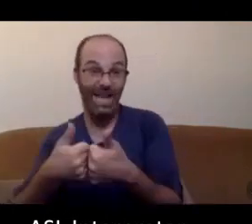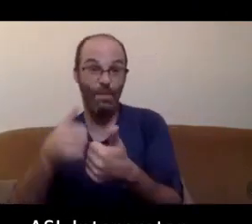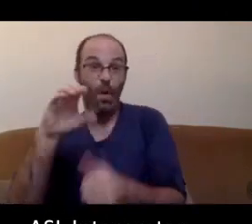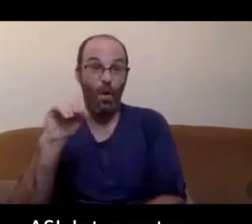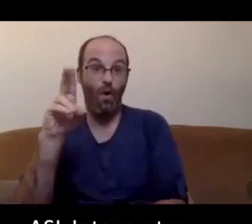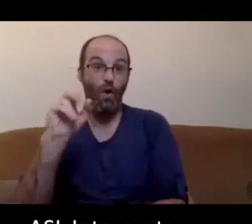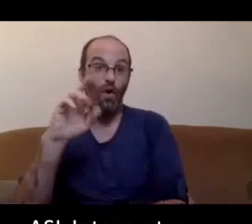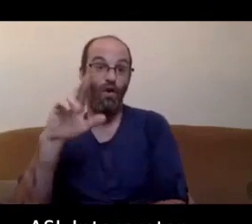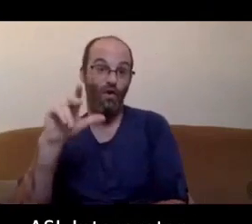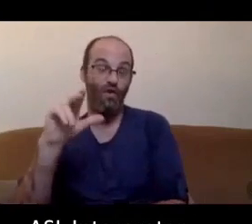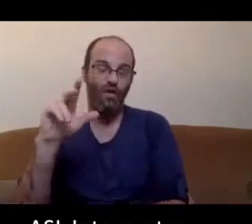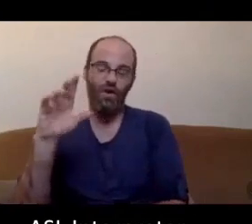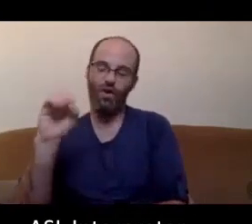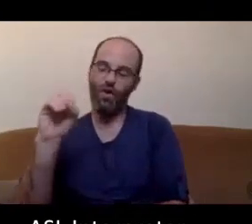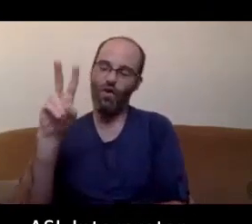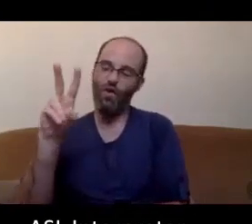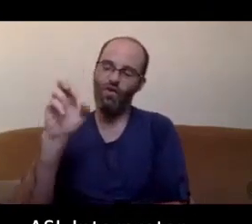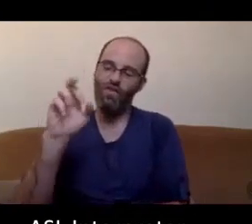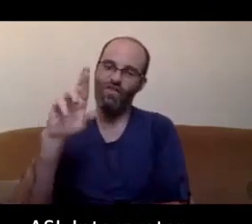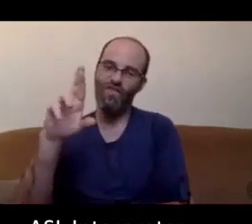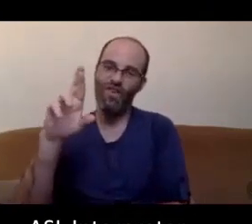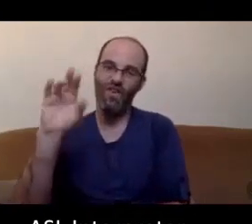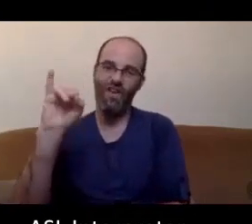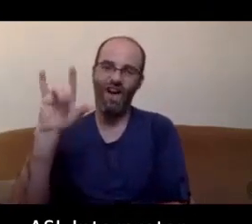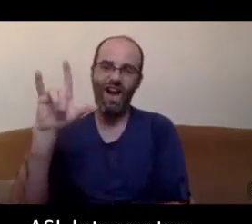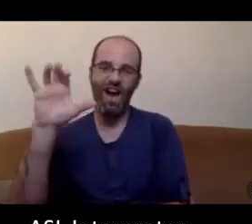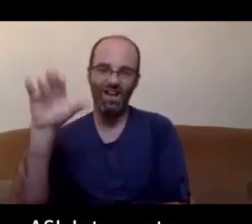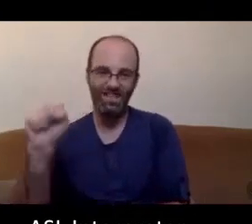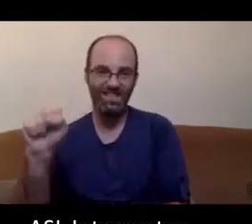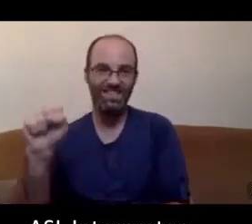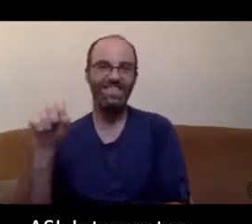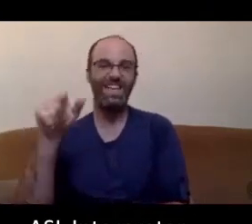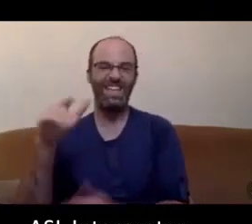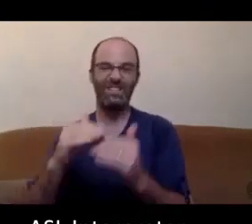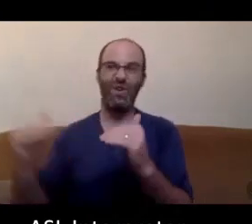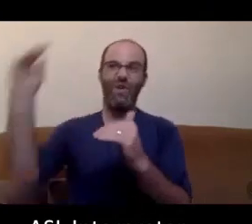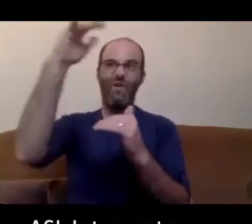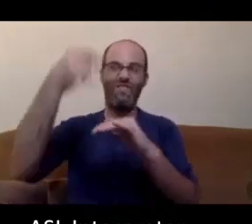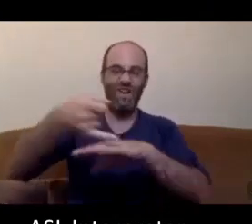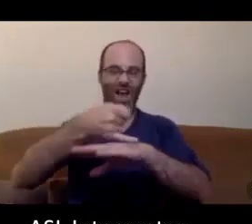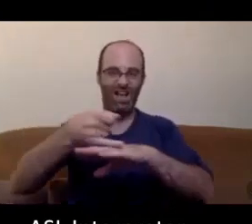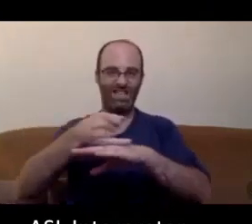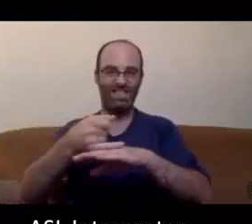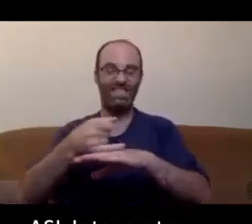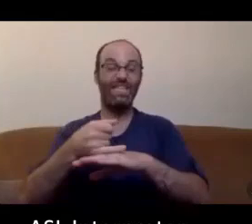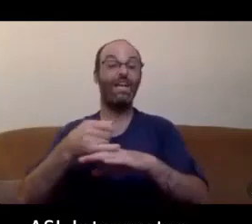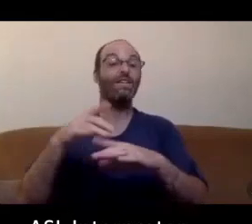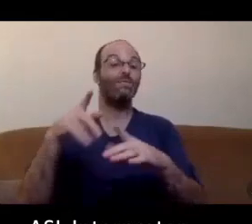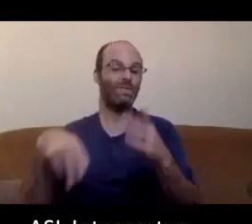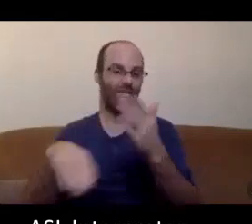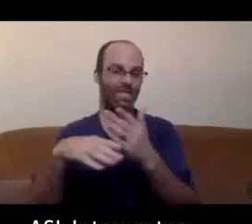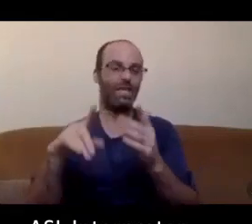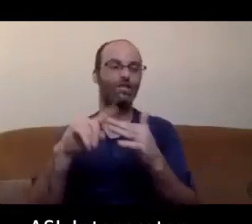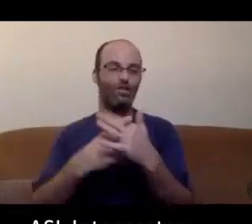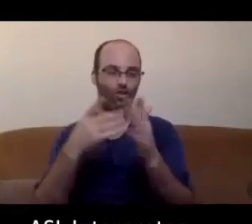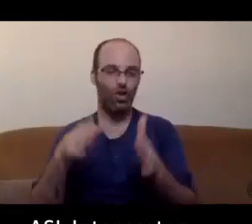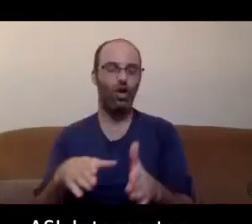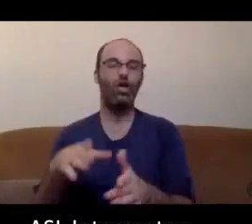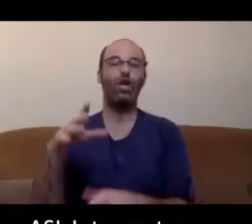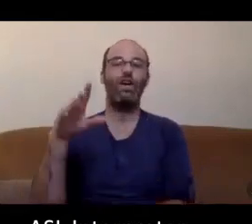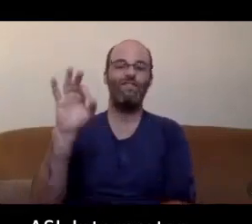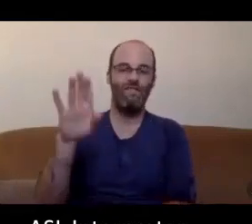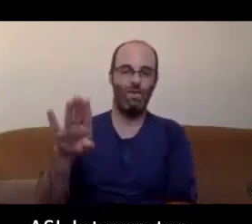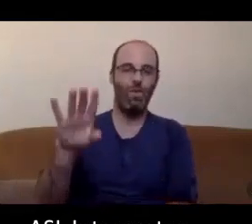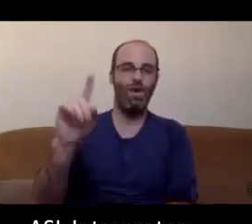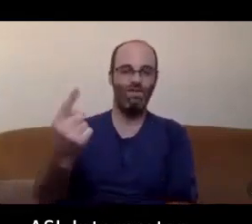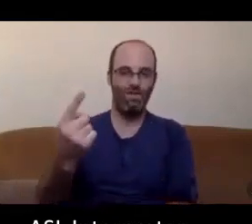And that's coming out to Kickstarter in February, the 1st. And we've got a landing page for